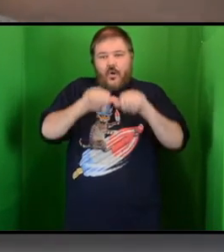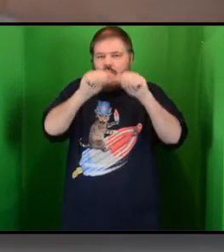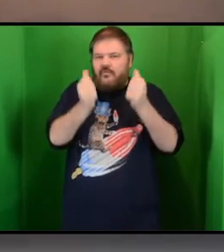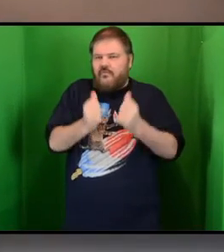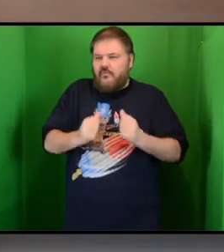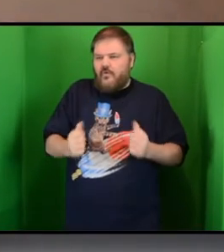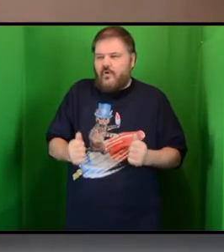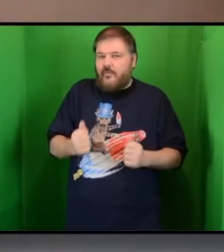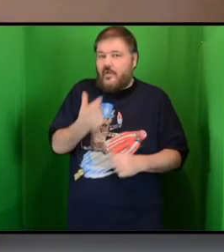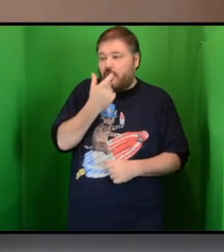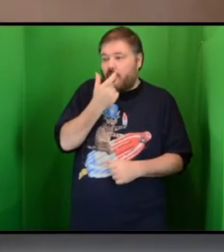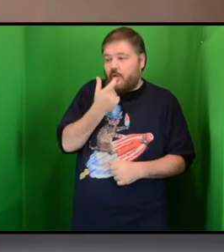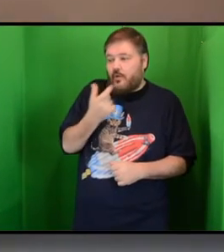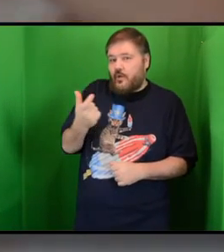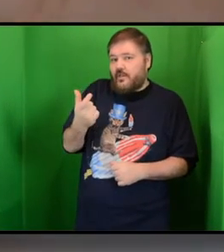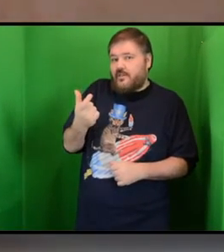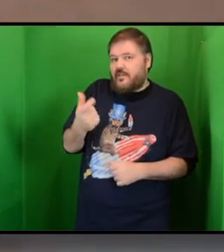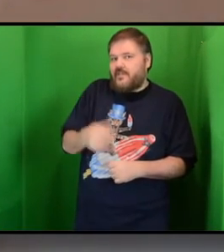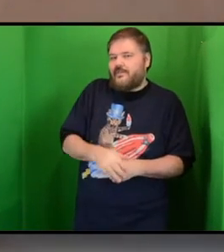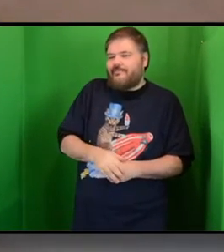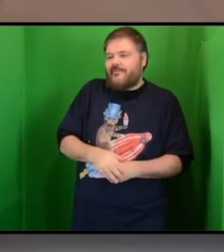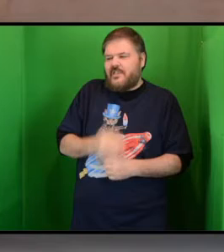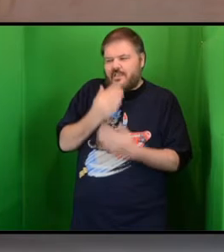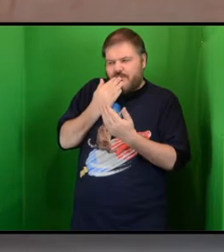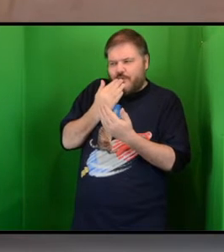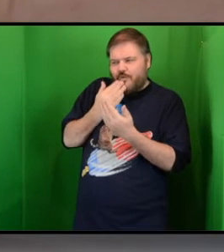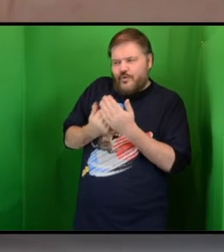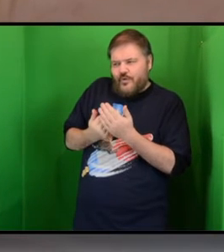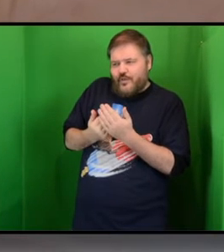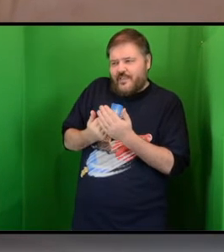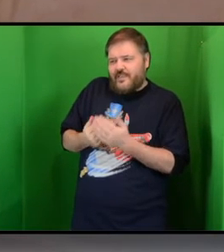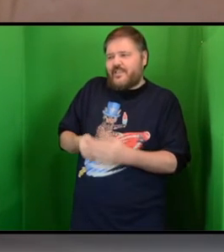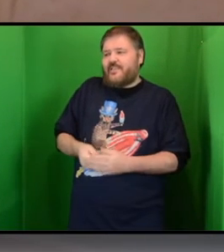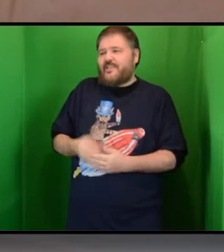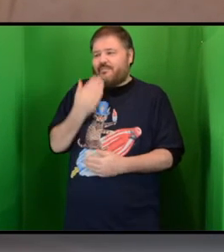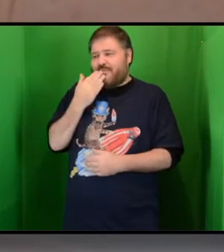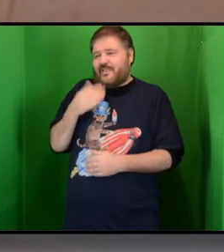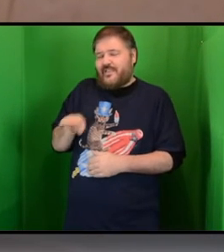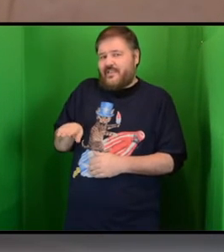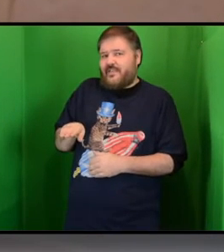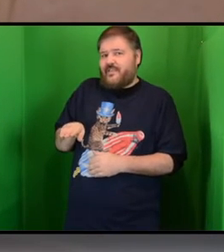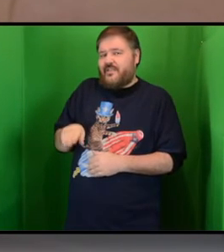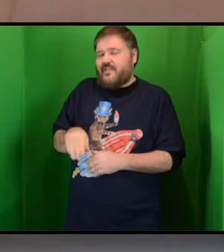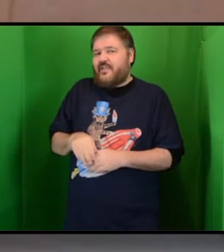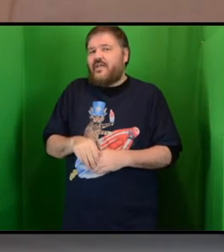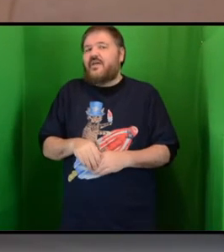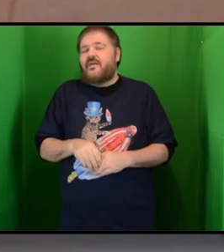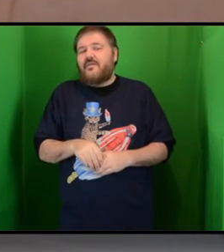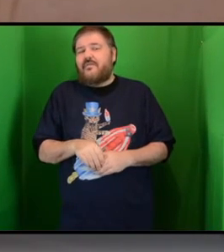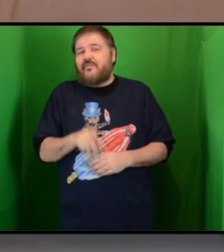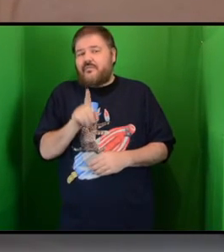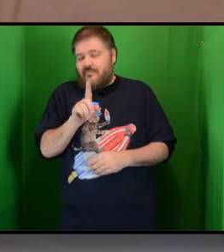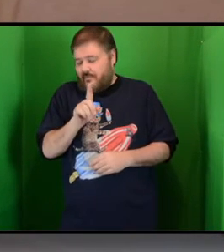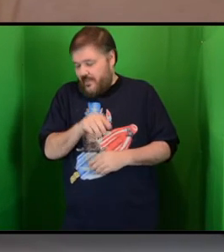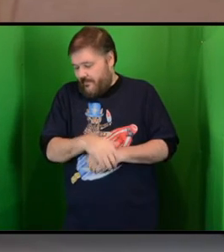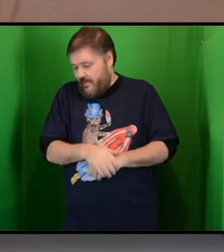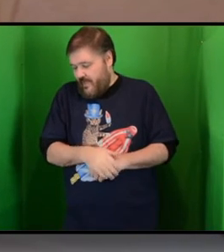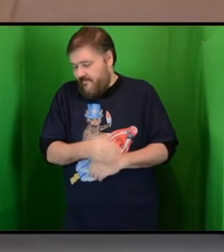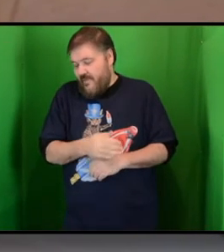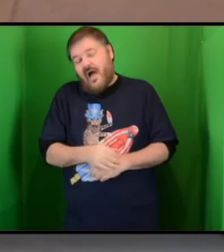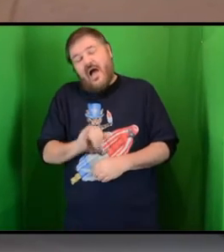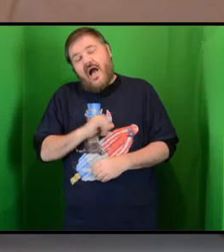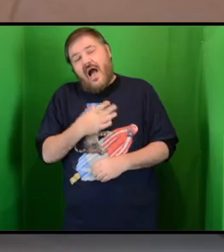teeth and the red eyes, I mean, there's an expression there, you know? There's an aspect of